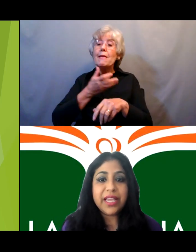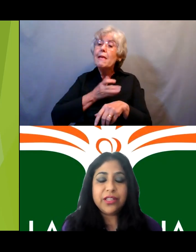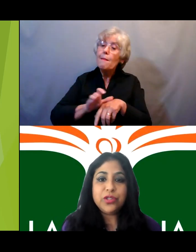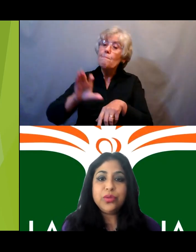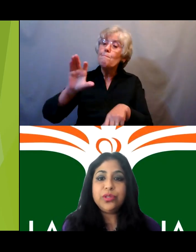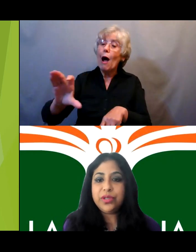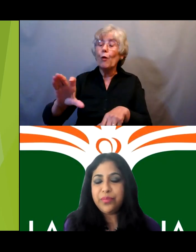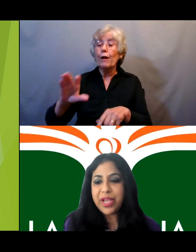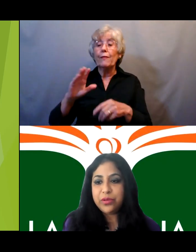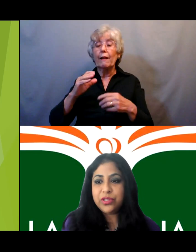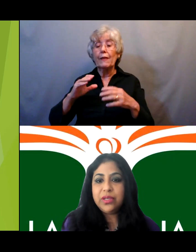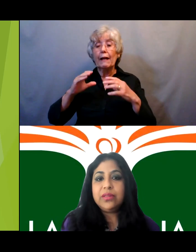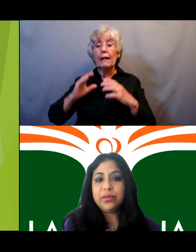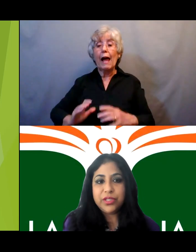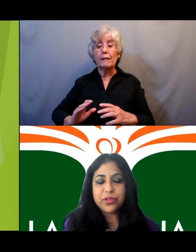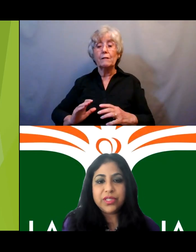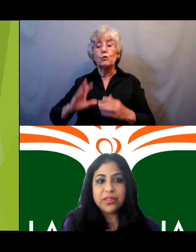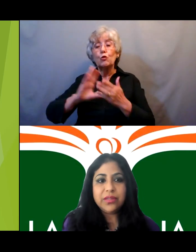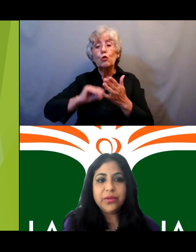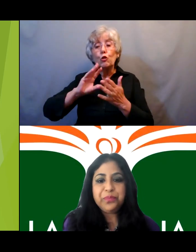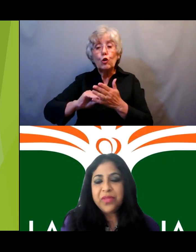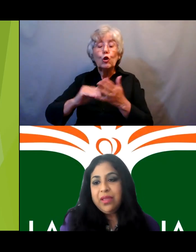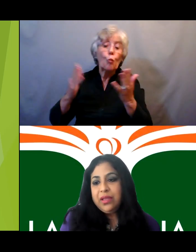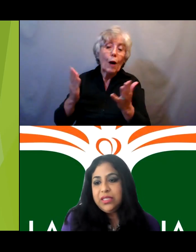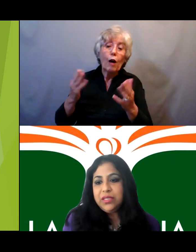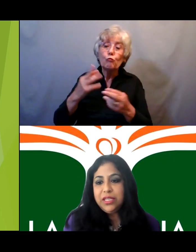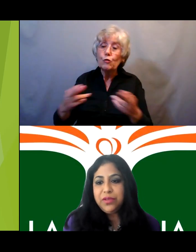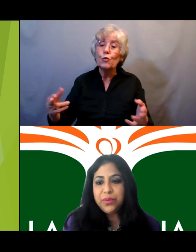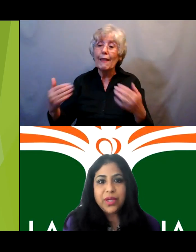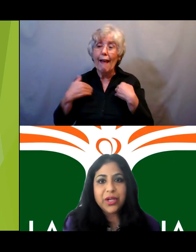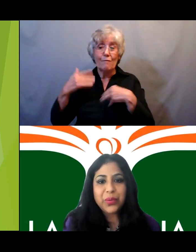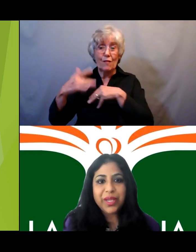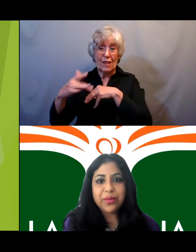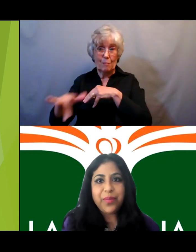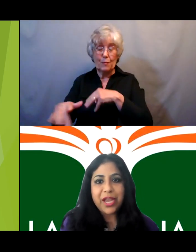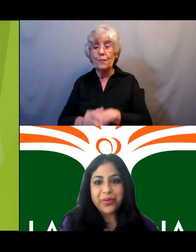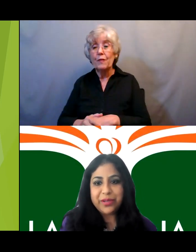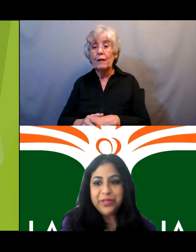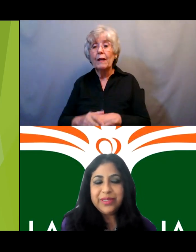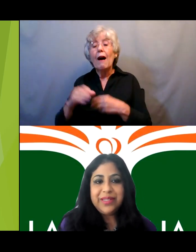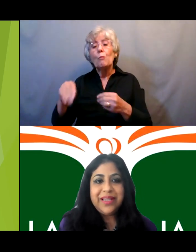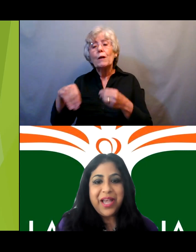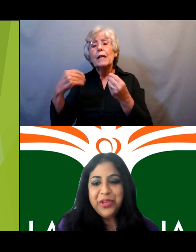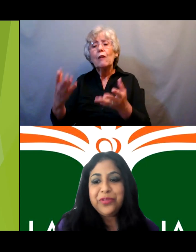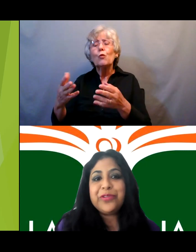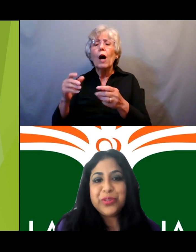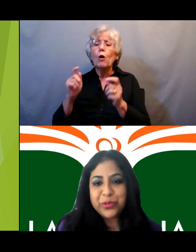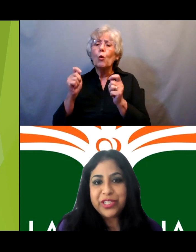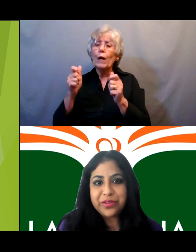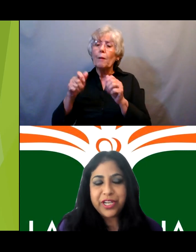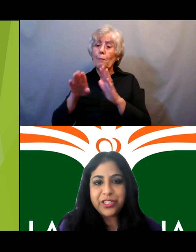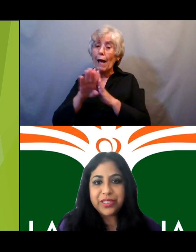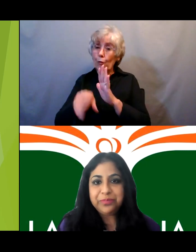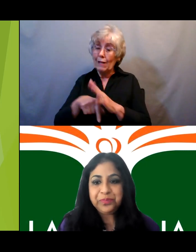our clients to learn about the resources. So just to give you a quick background, I am a